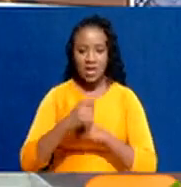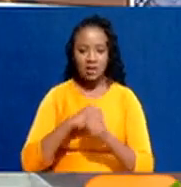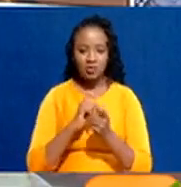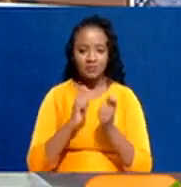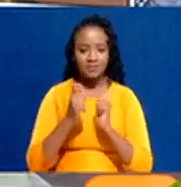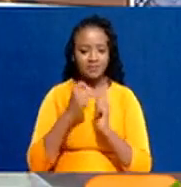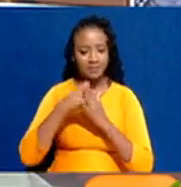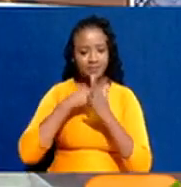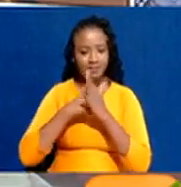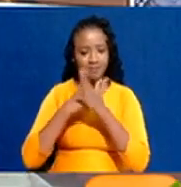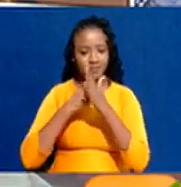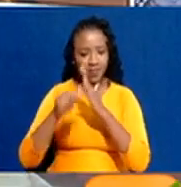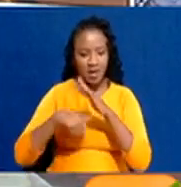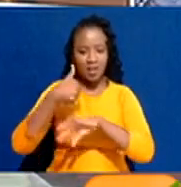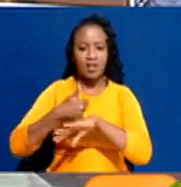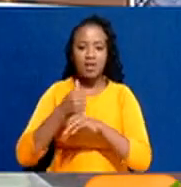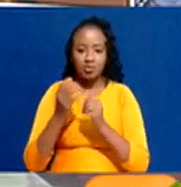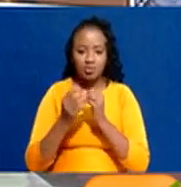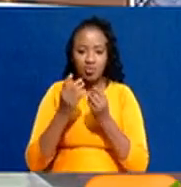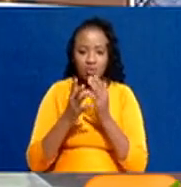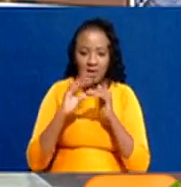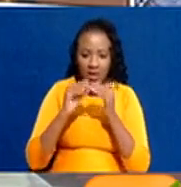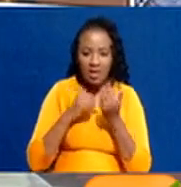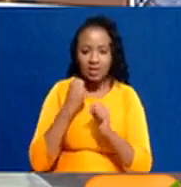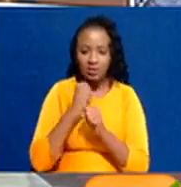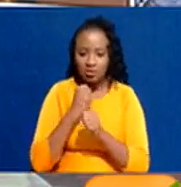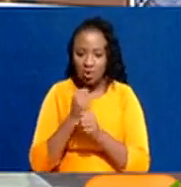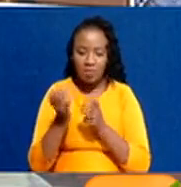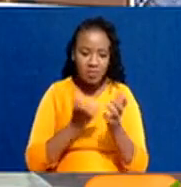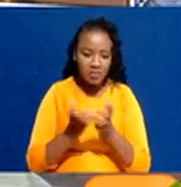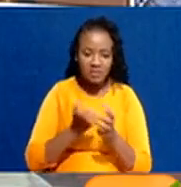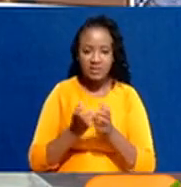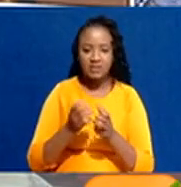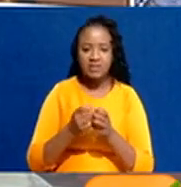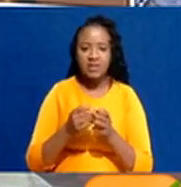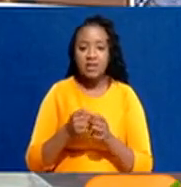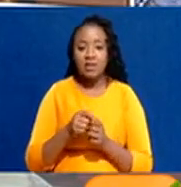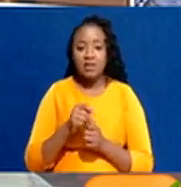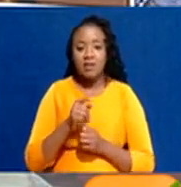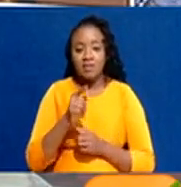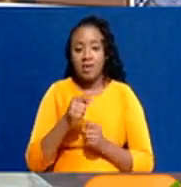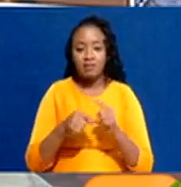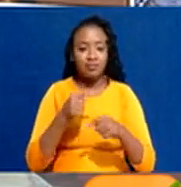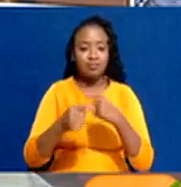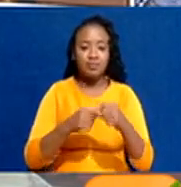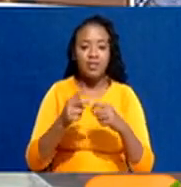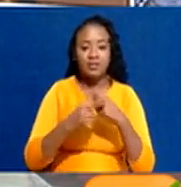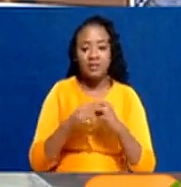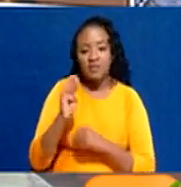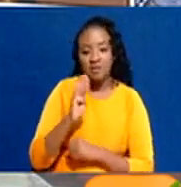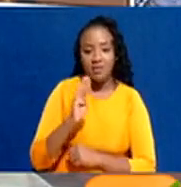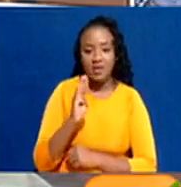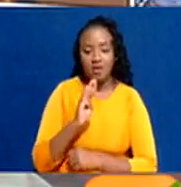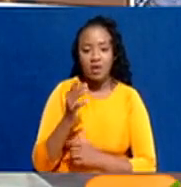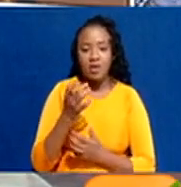risen above adversity to create thriving businesses, tapping into the 7 billion shilling economy at the